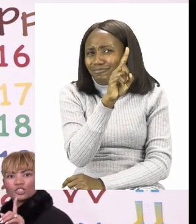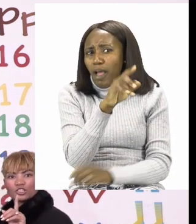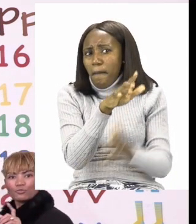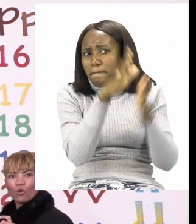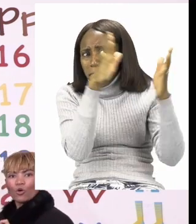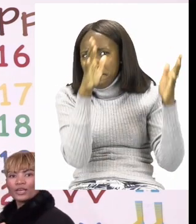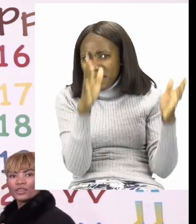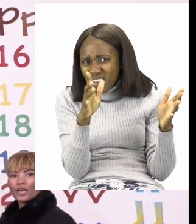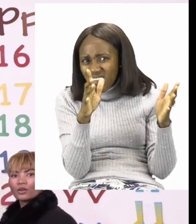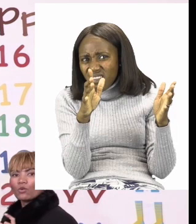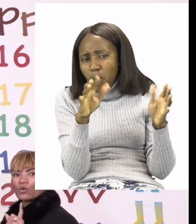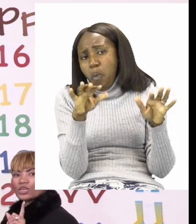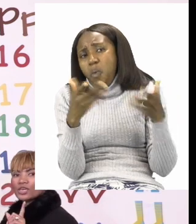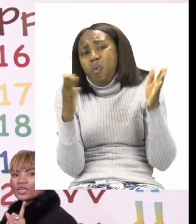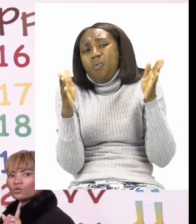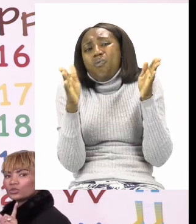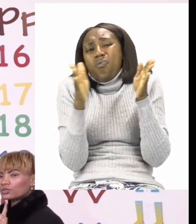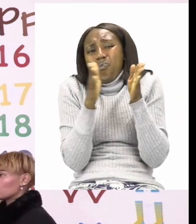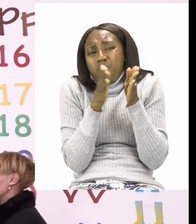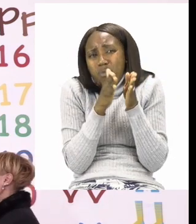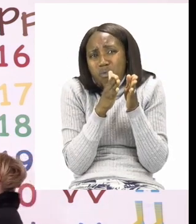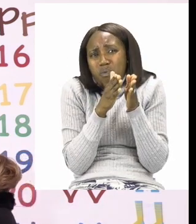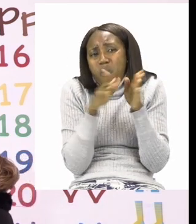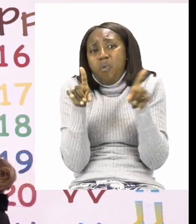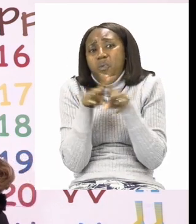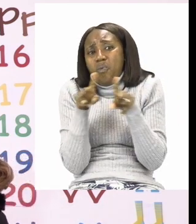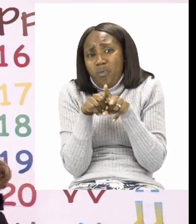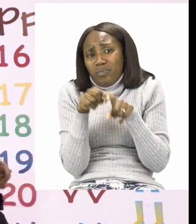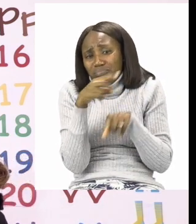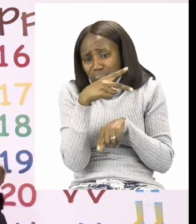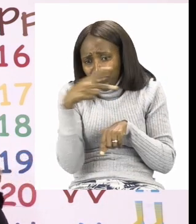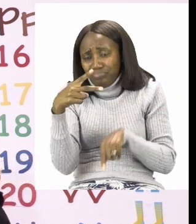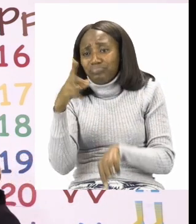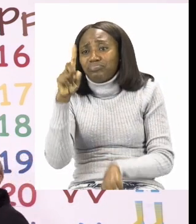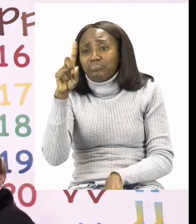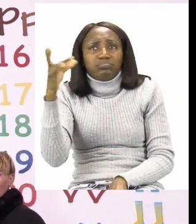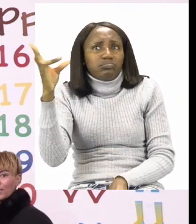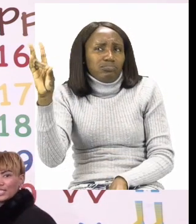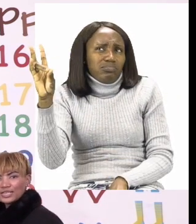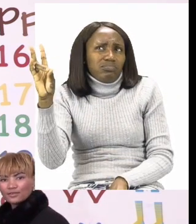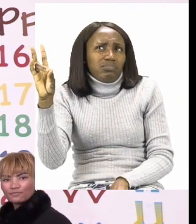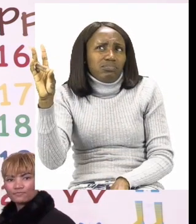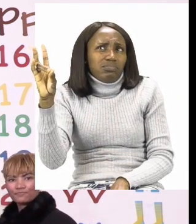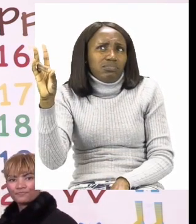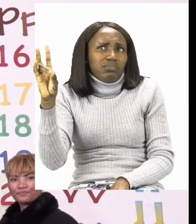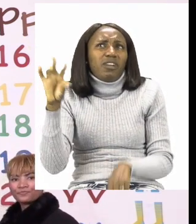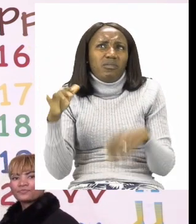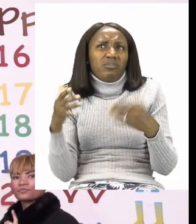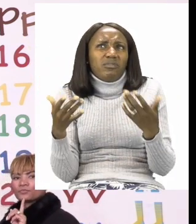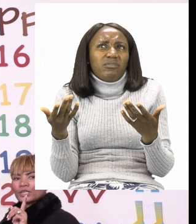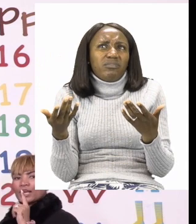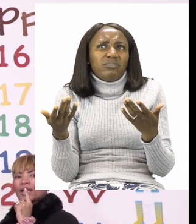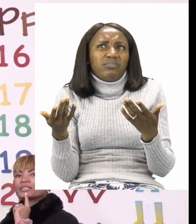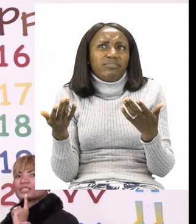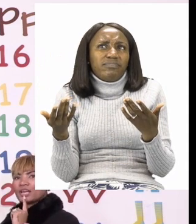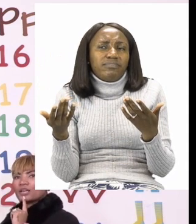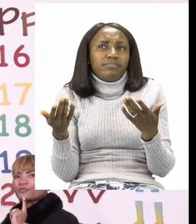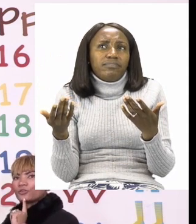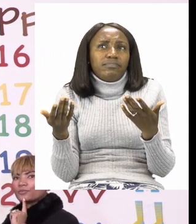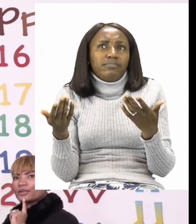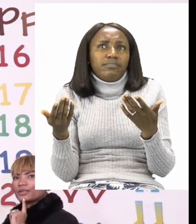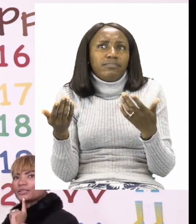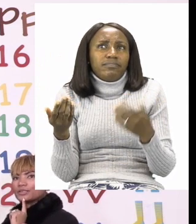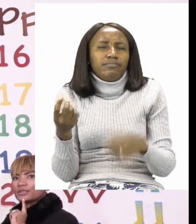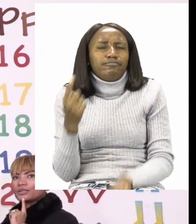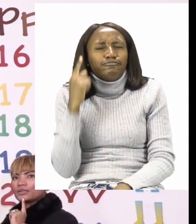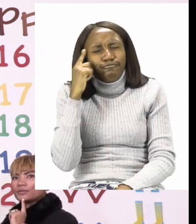than, smaller than, or equals to the number 17? Let's think